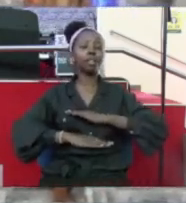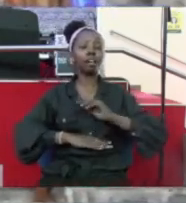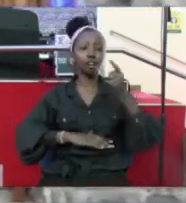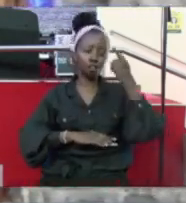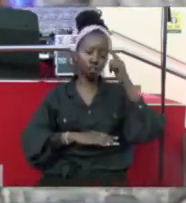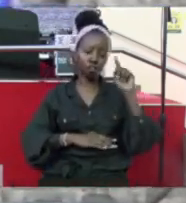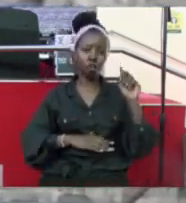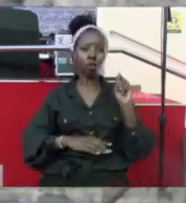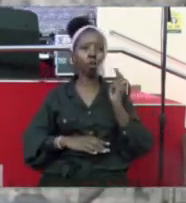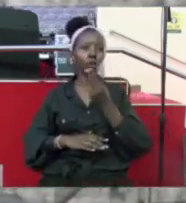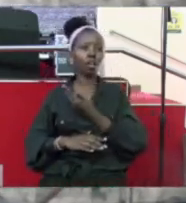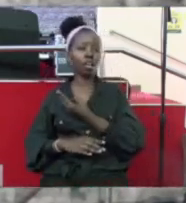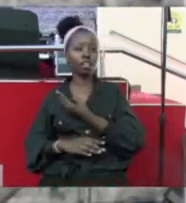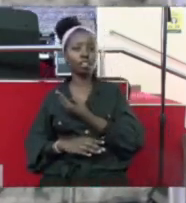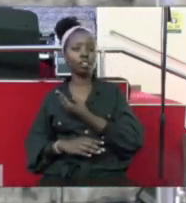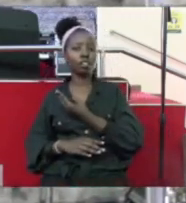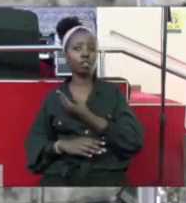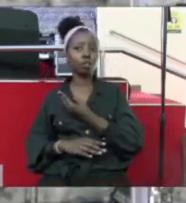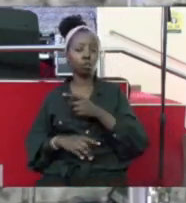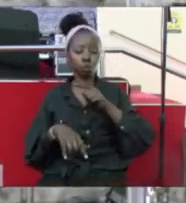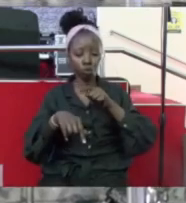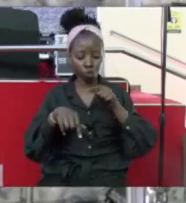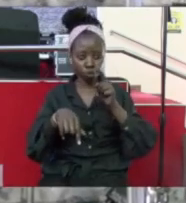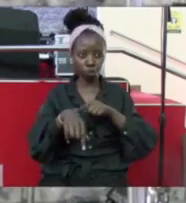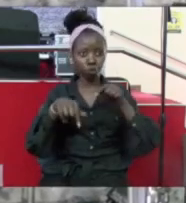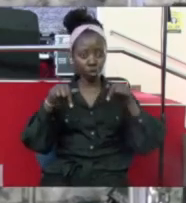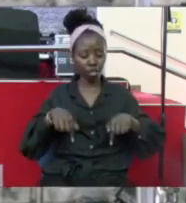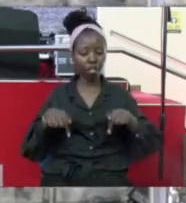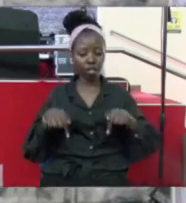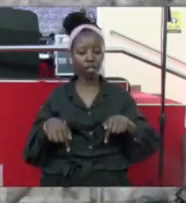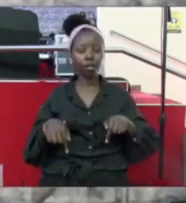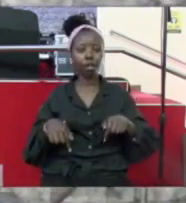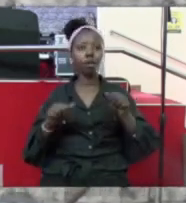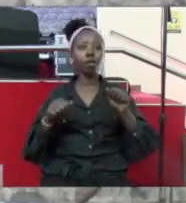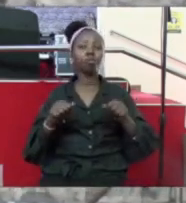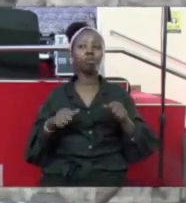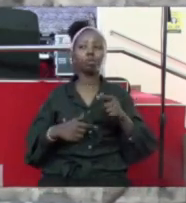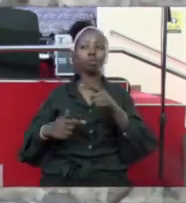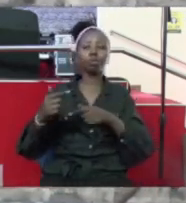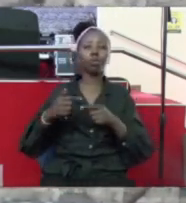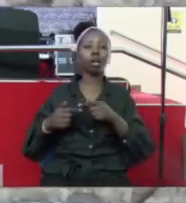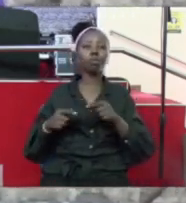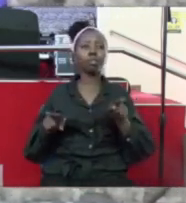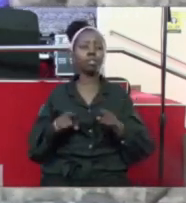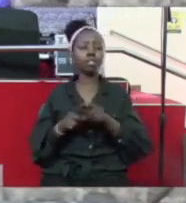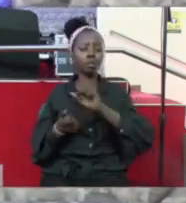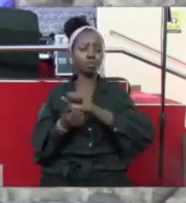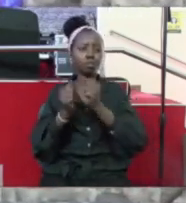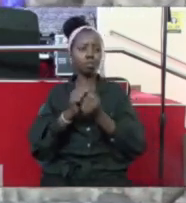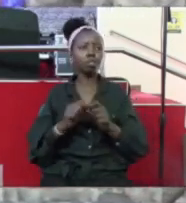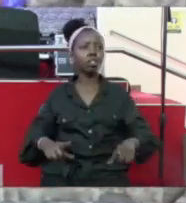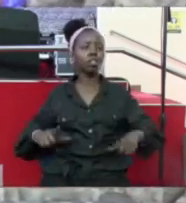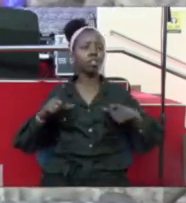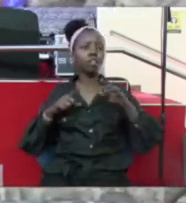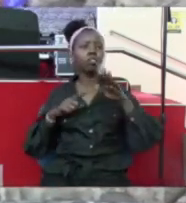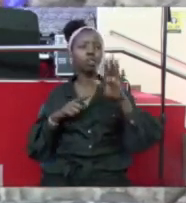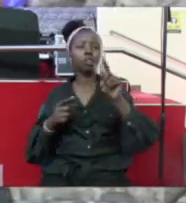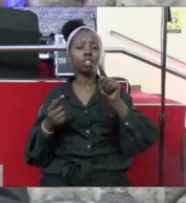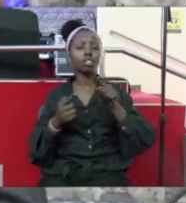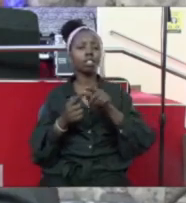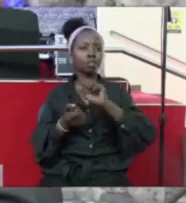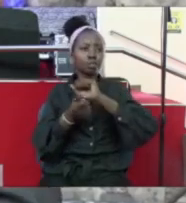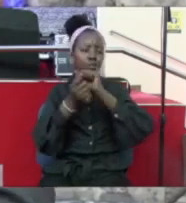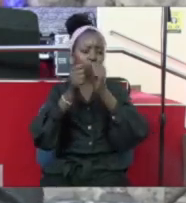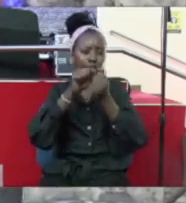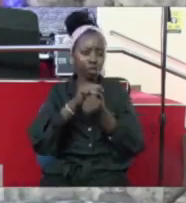morning you can come to him. Asubuhi ya leo waweza kaja kwake. And he's going to change your life and transform you. Na atabadilisha maisha yako na